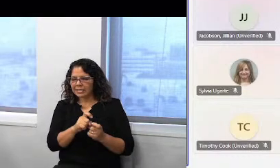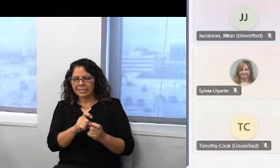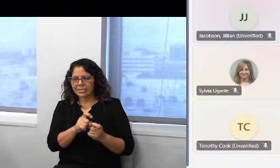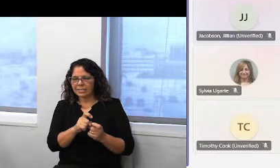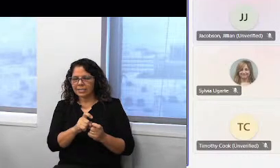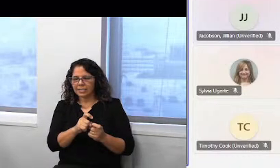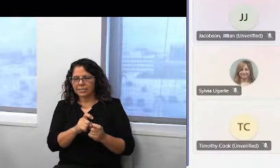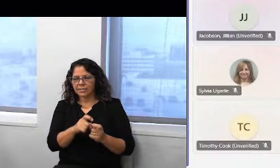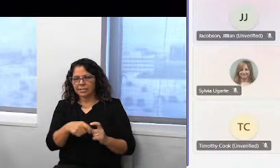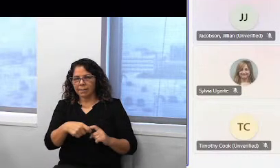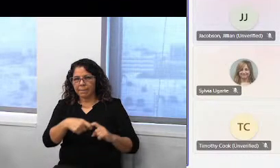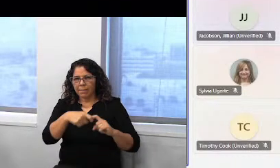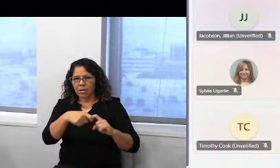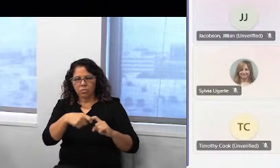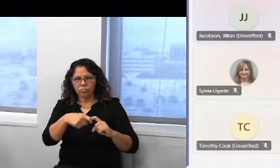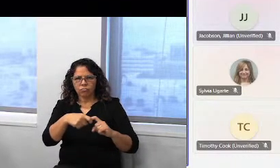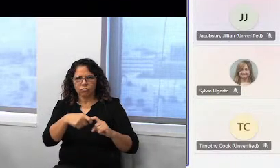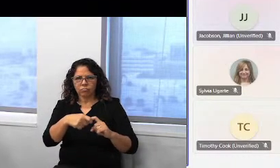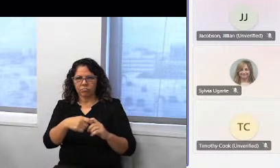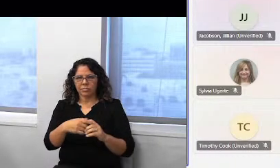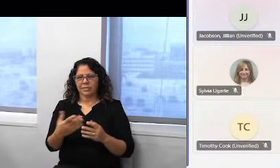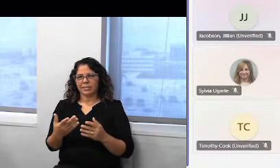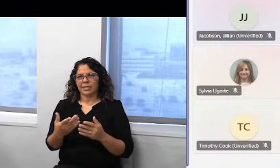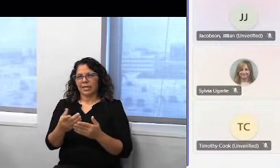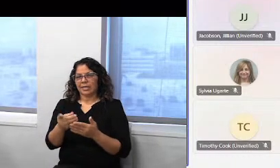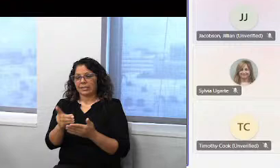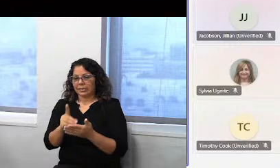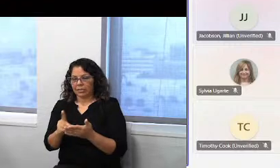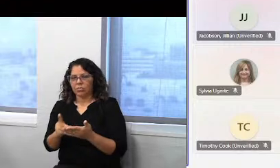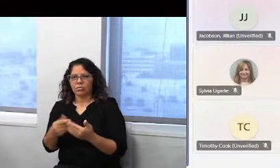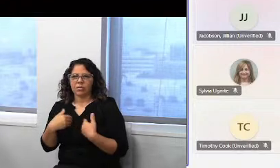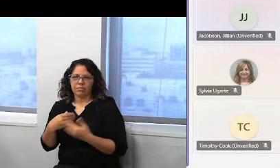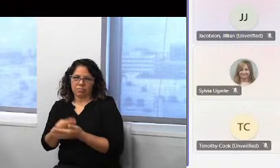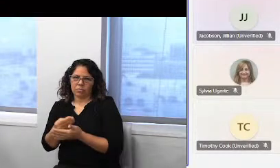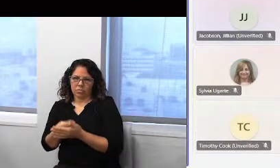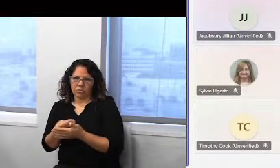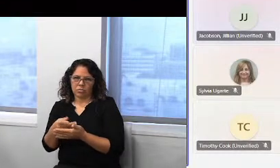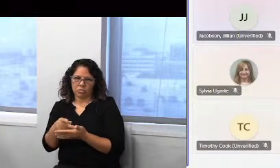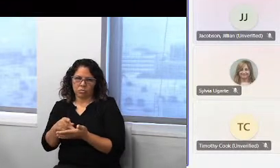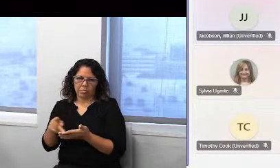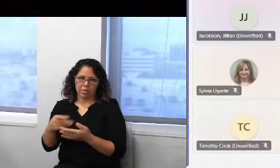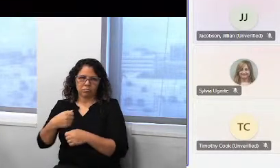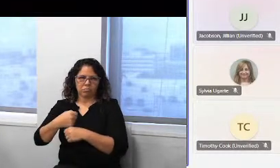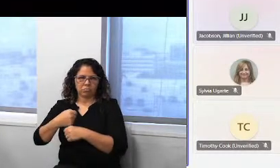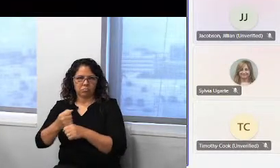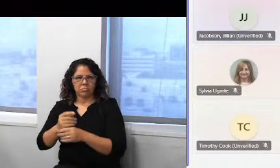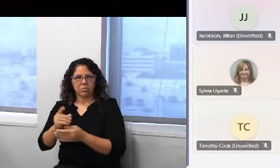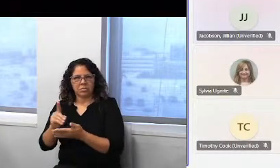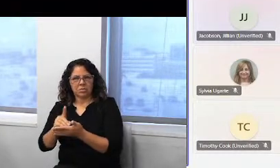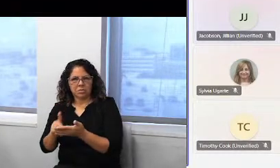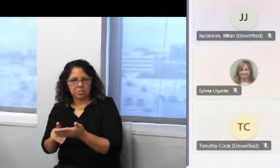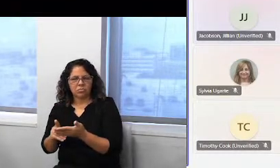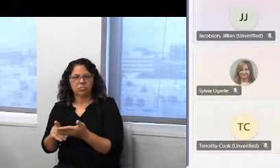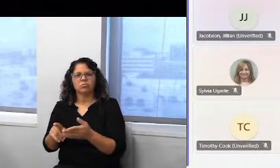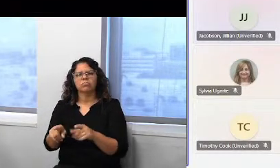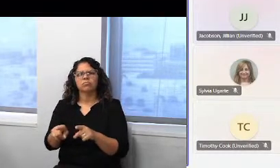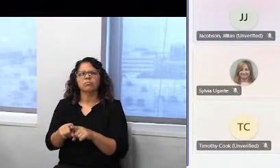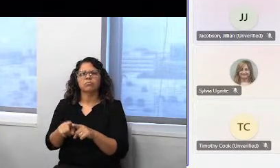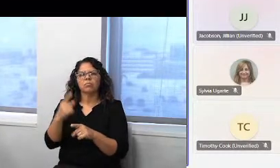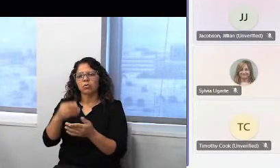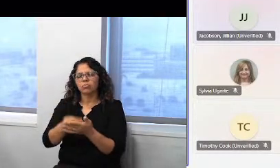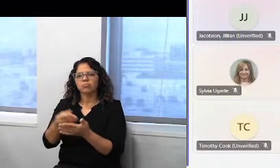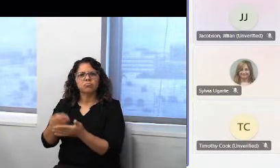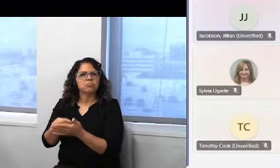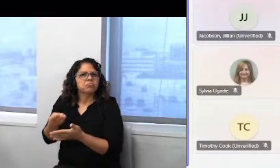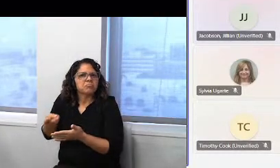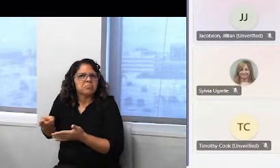design dollars to be able to execute the design. We have dollars to execute any procurement. When the project overall gets obligated, then we get